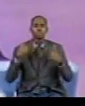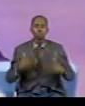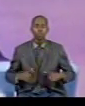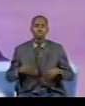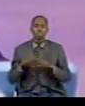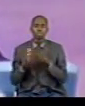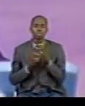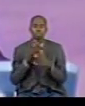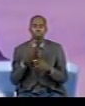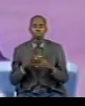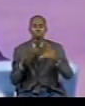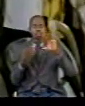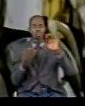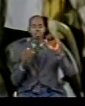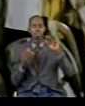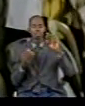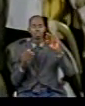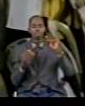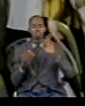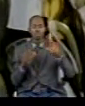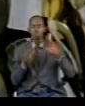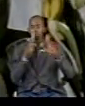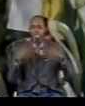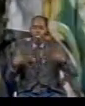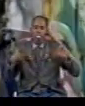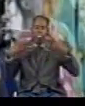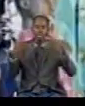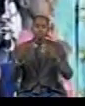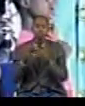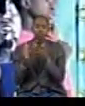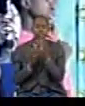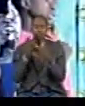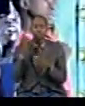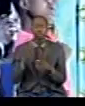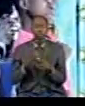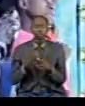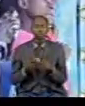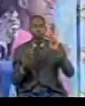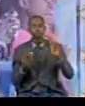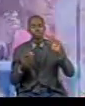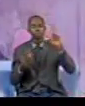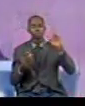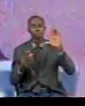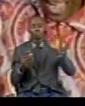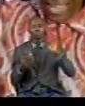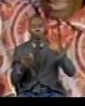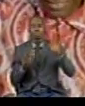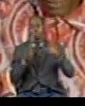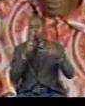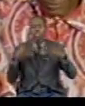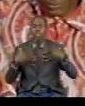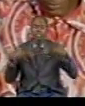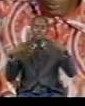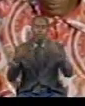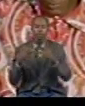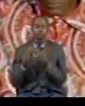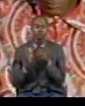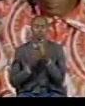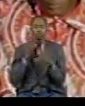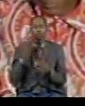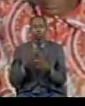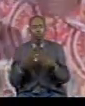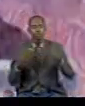be healed in Jesus' name. Ulcer, be healed in Jesus' name. HIV/AIDS,